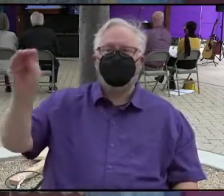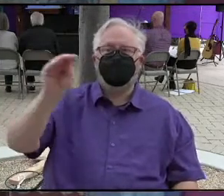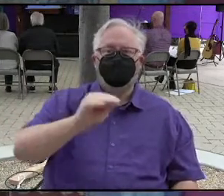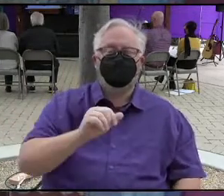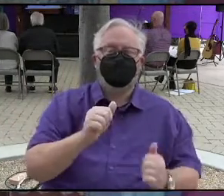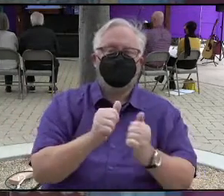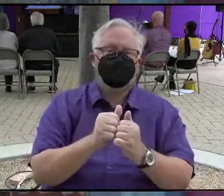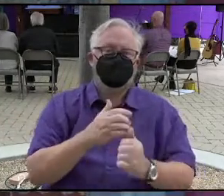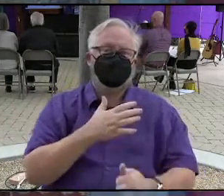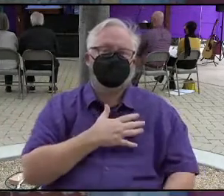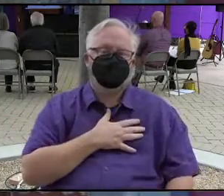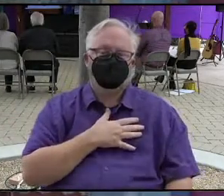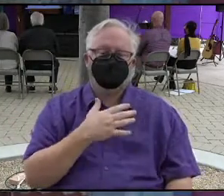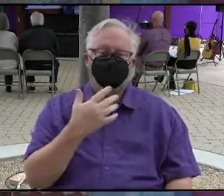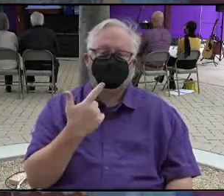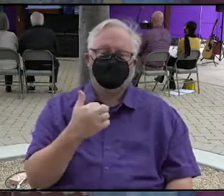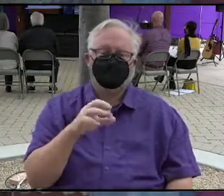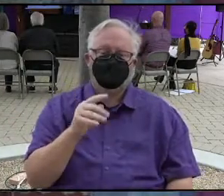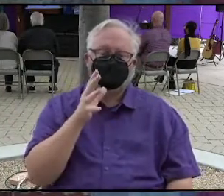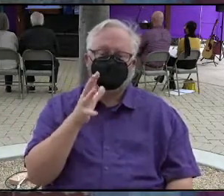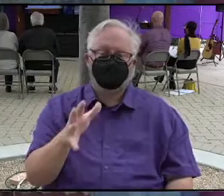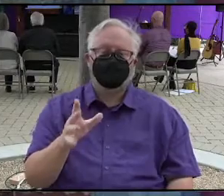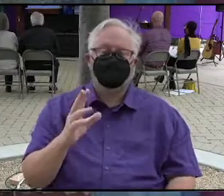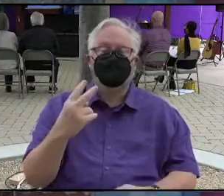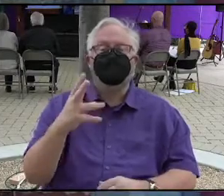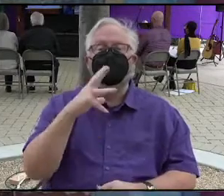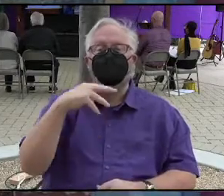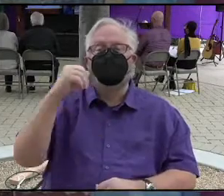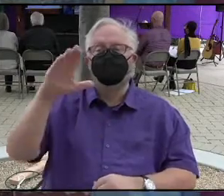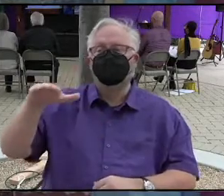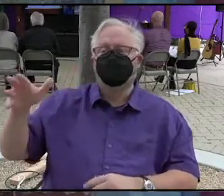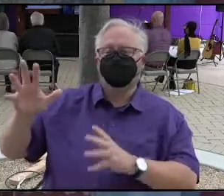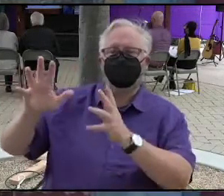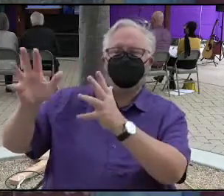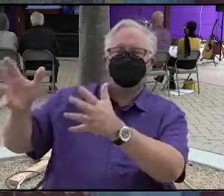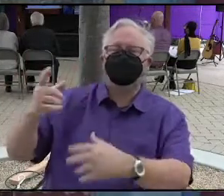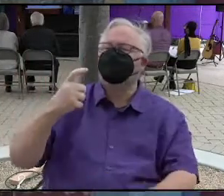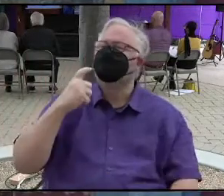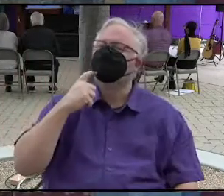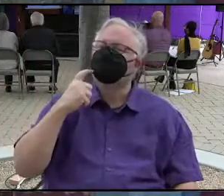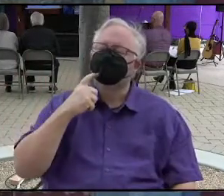her. They had to leave their two older children behind.